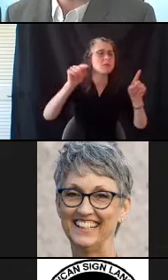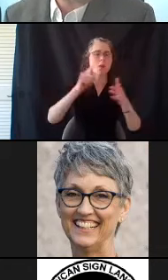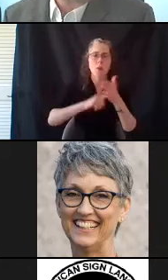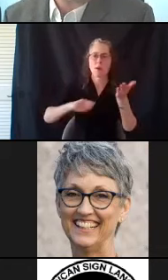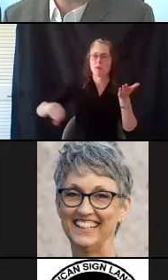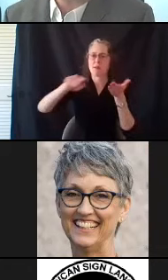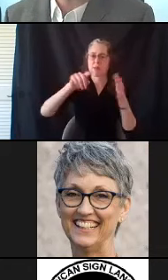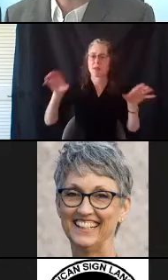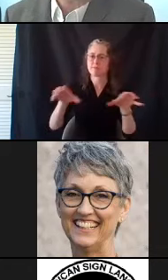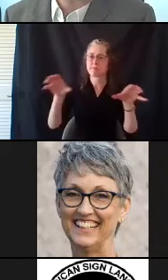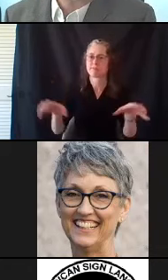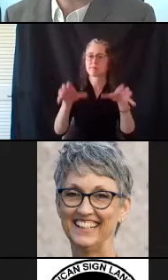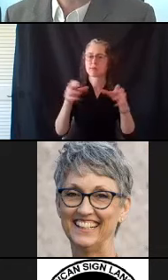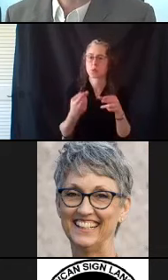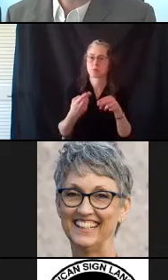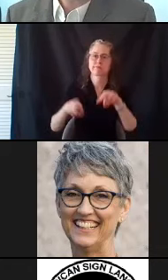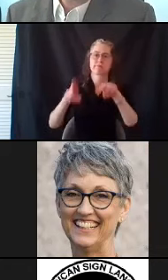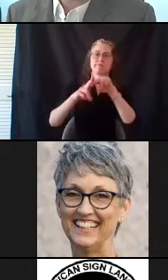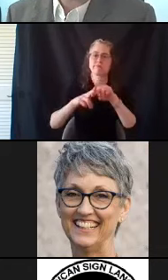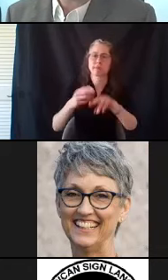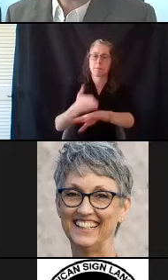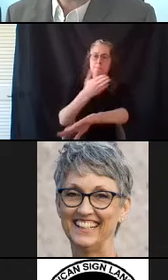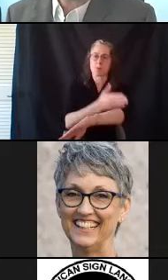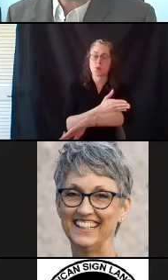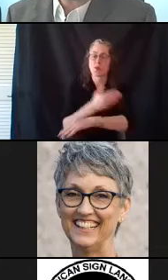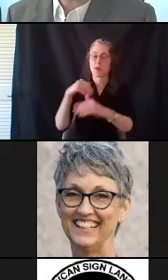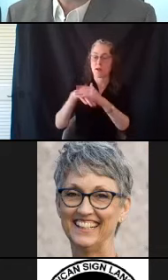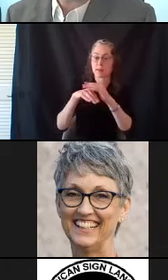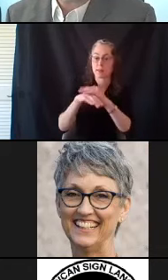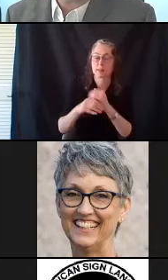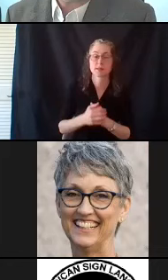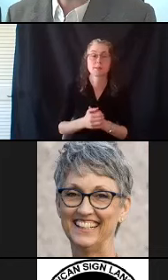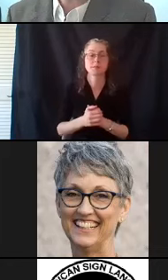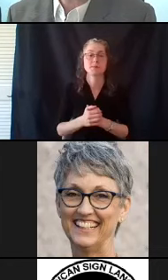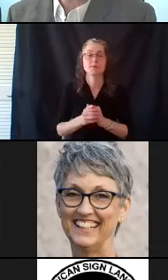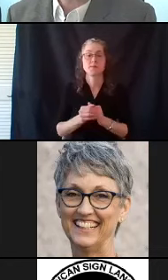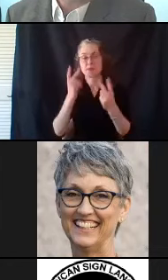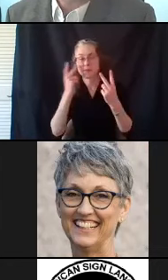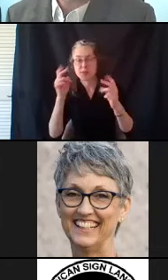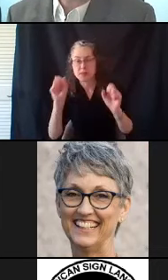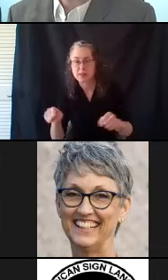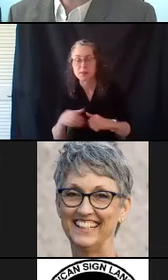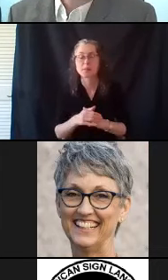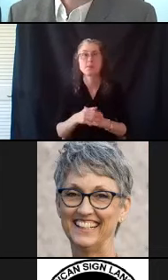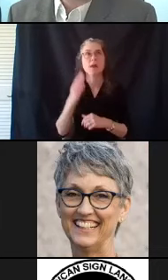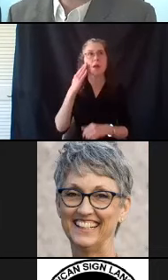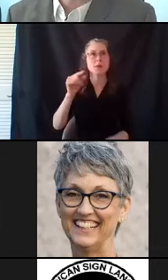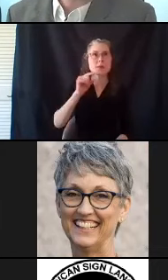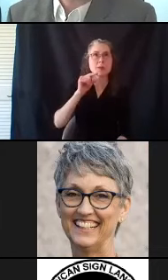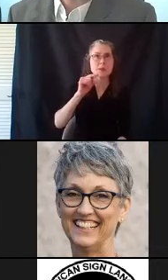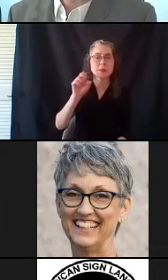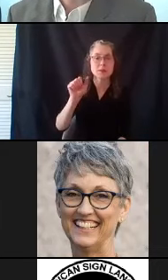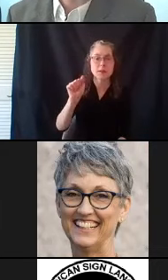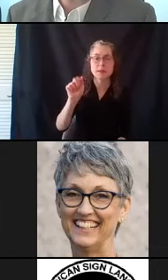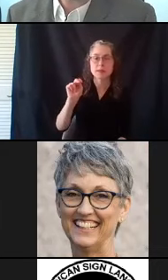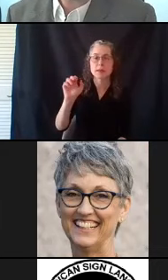accessibility in private single family and duplex homes? I know that with not only Austin, but San Antonio and other